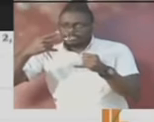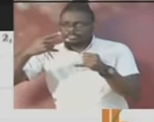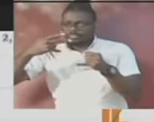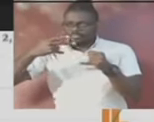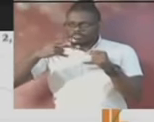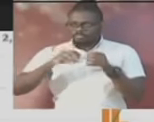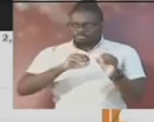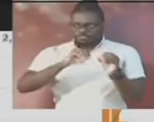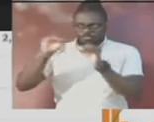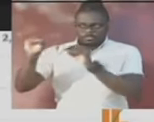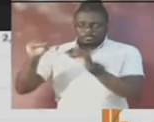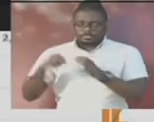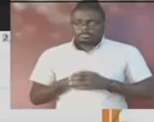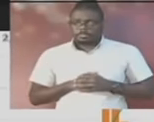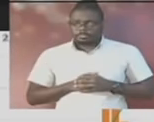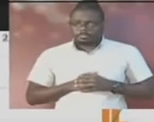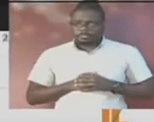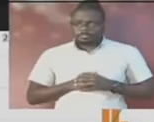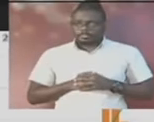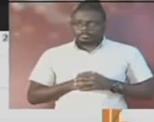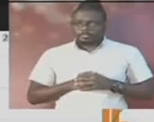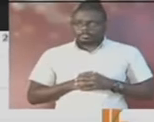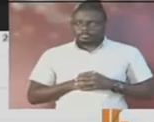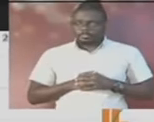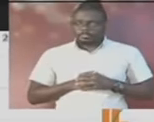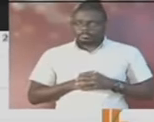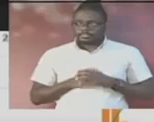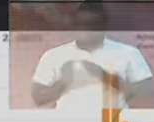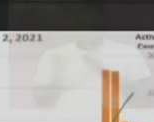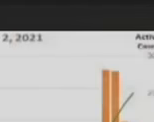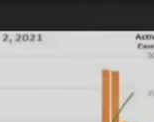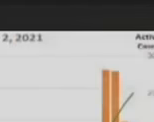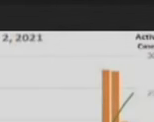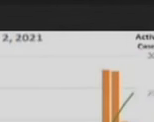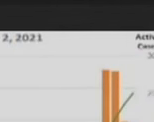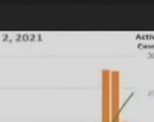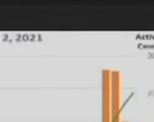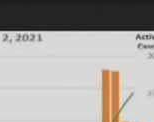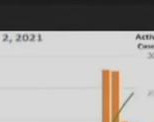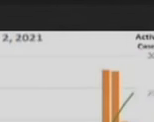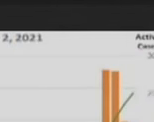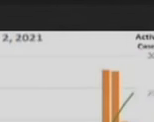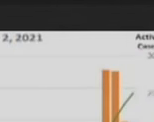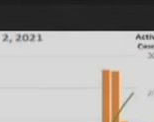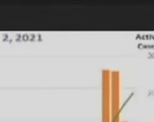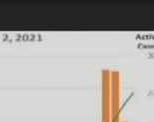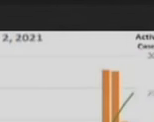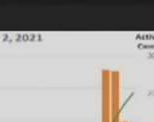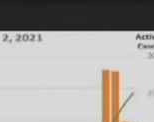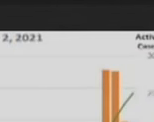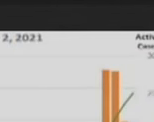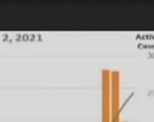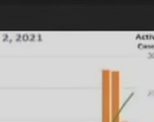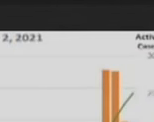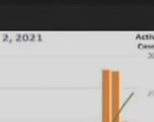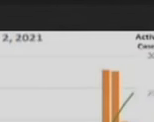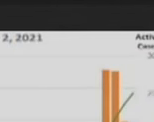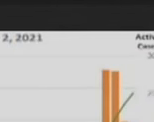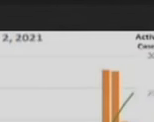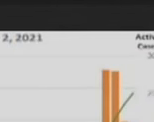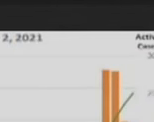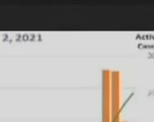right-hand side for bigger numbers, and the second on the left-hand side for the smaller numbers. So the active cases were up at